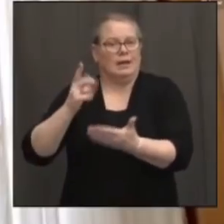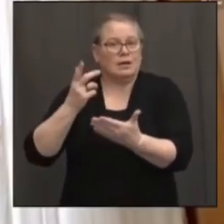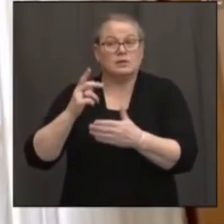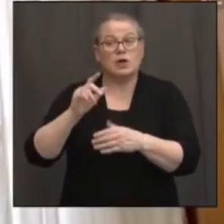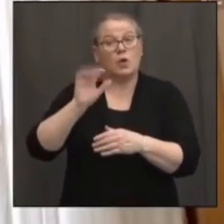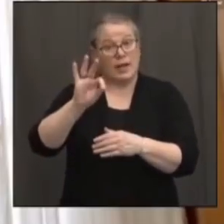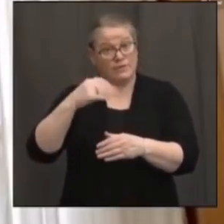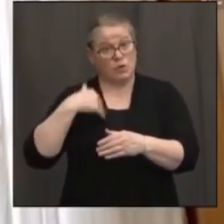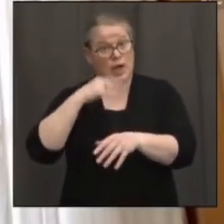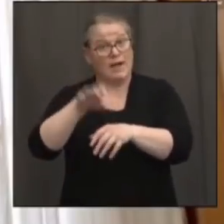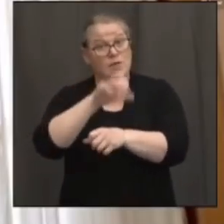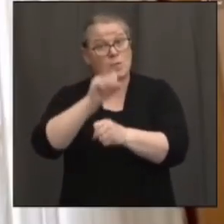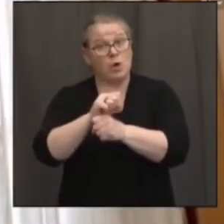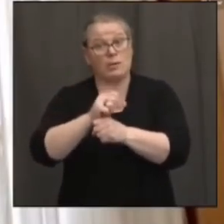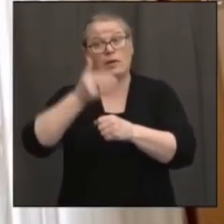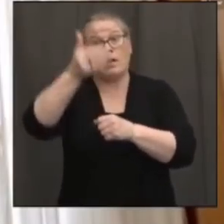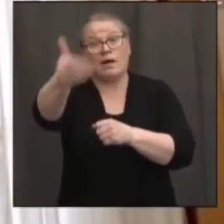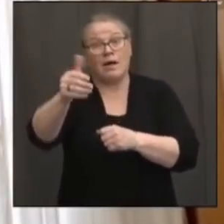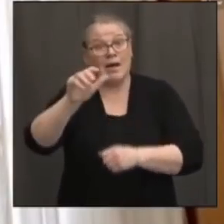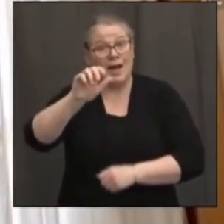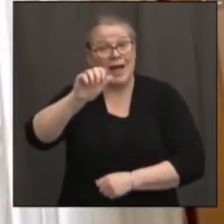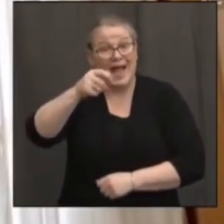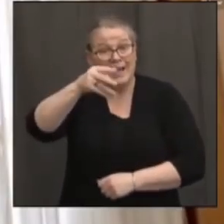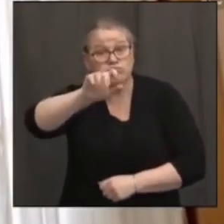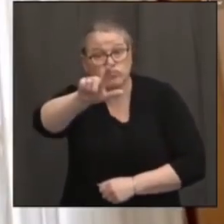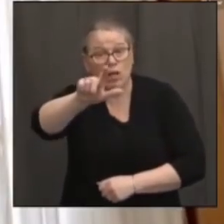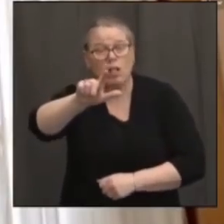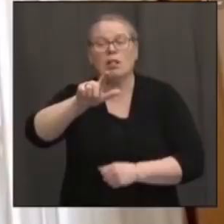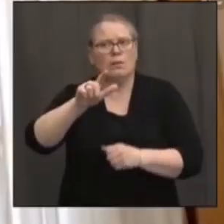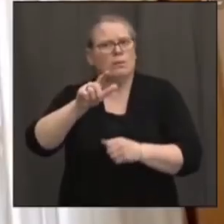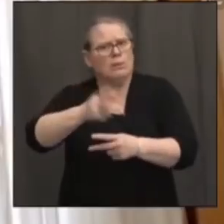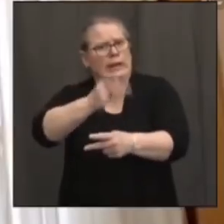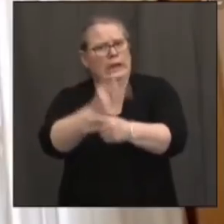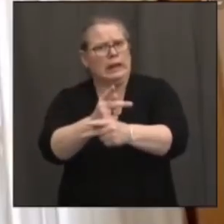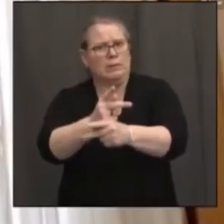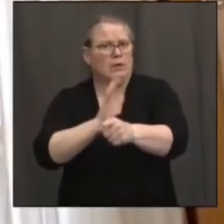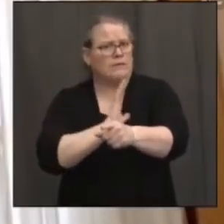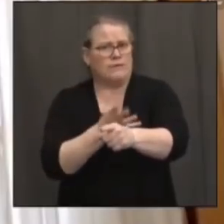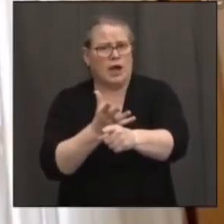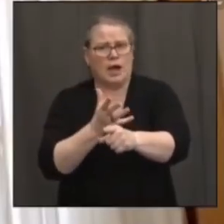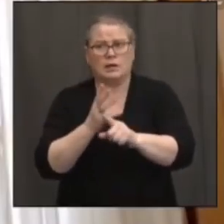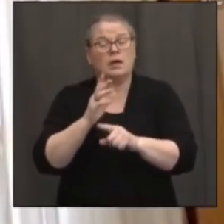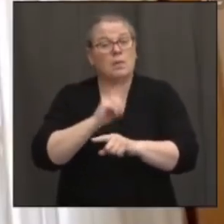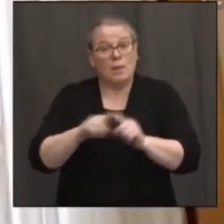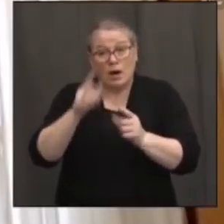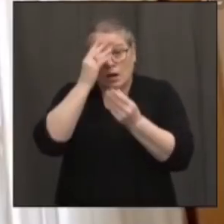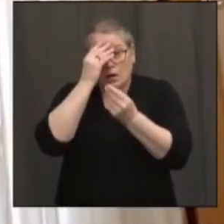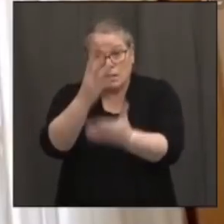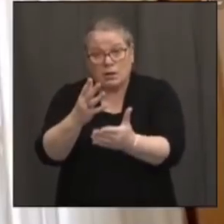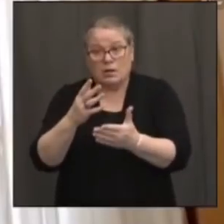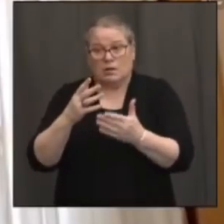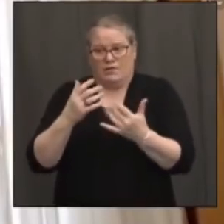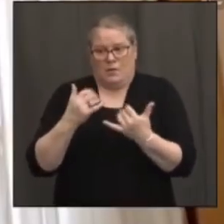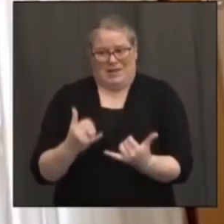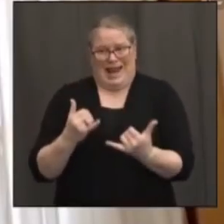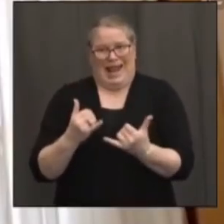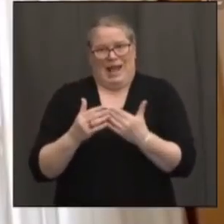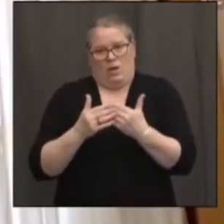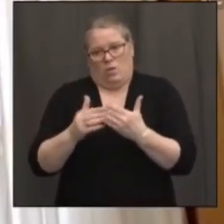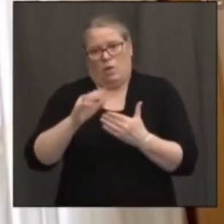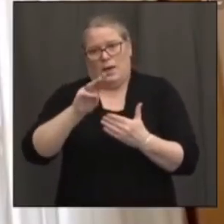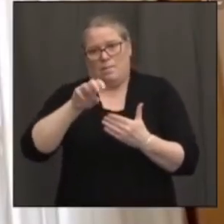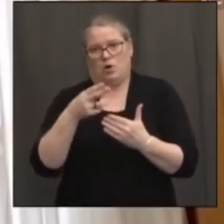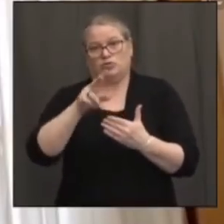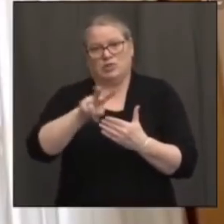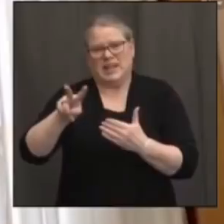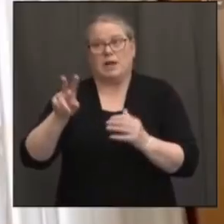great. I think the message is there's going to be a lot more appointments coming online in the next several days and weeks between now and March 22nd.